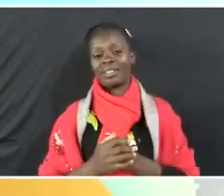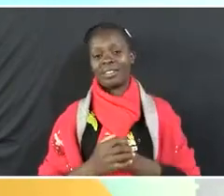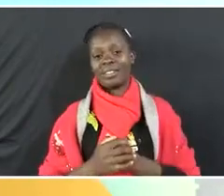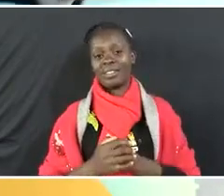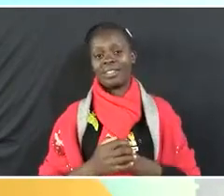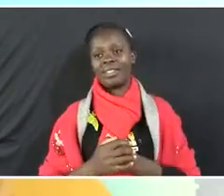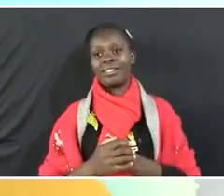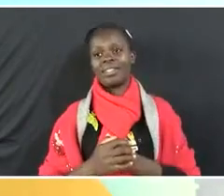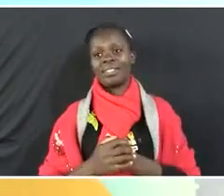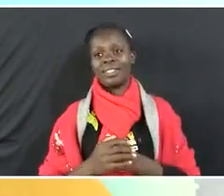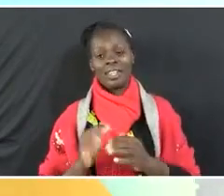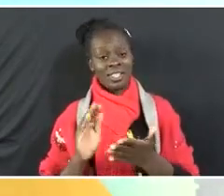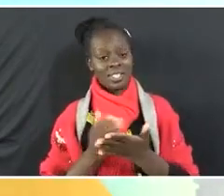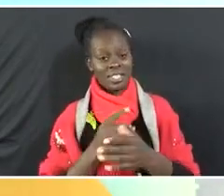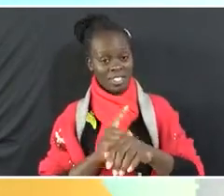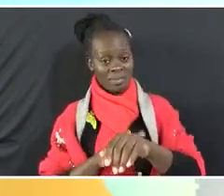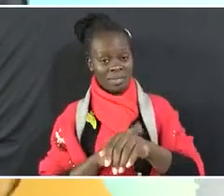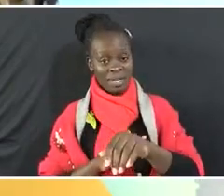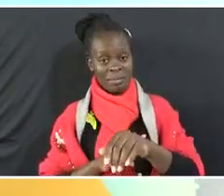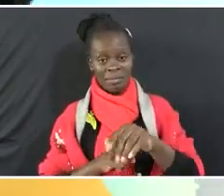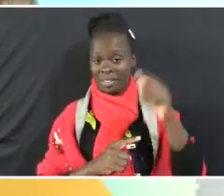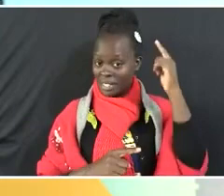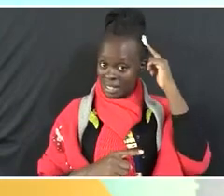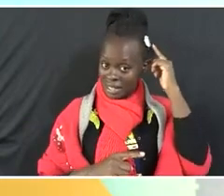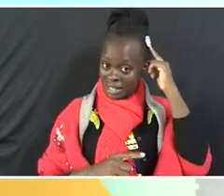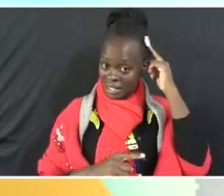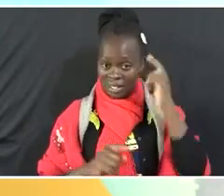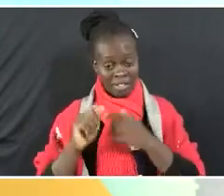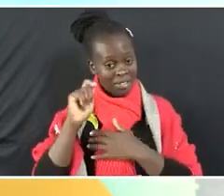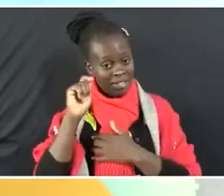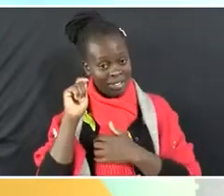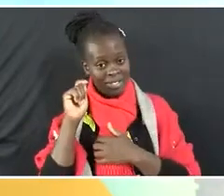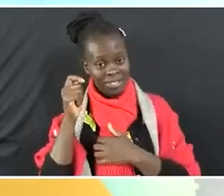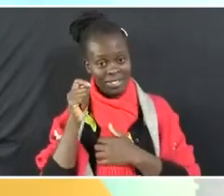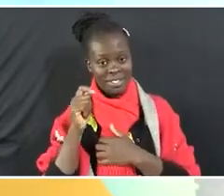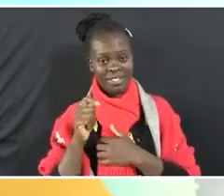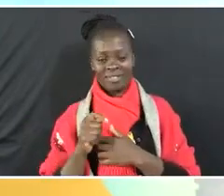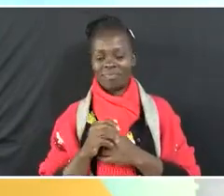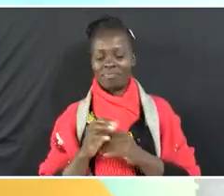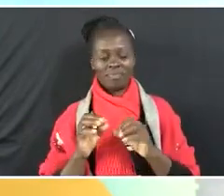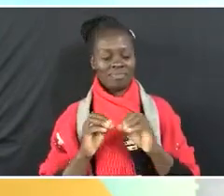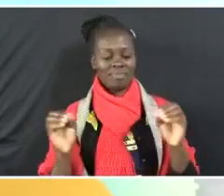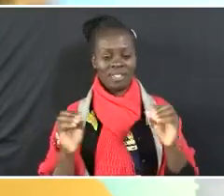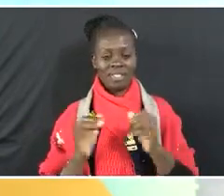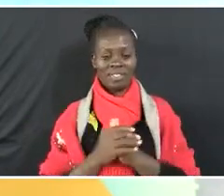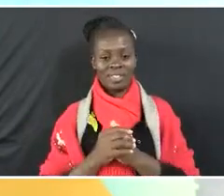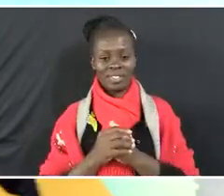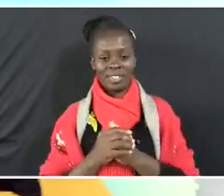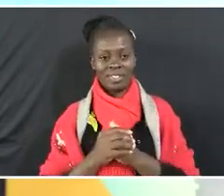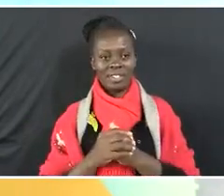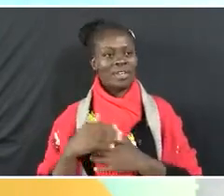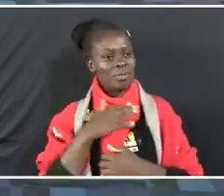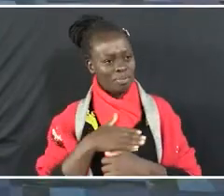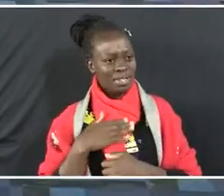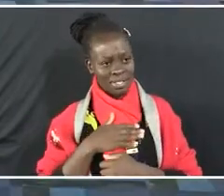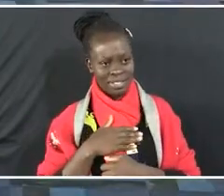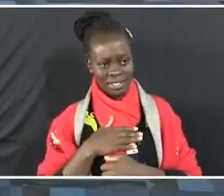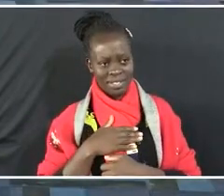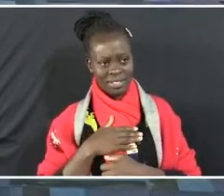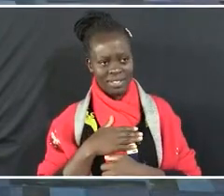time, keep it shaggy. Then after some time, when you are coming to church, please, I love